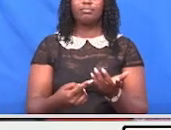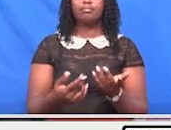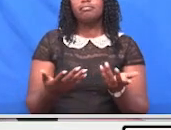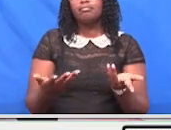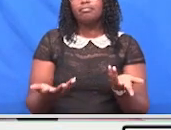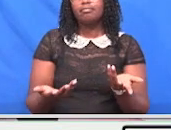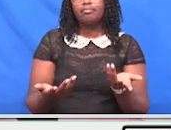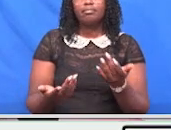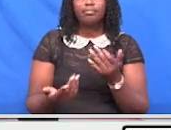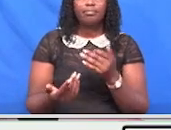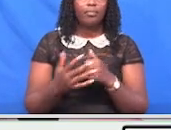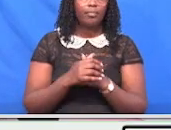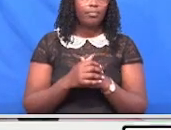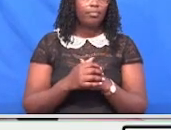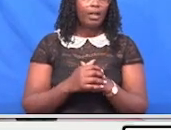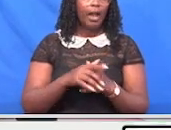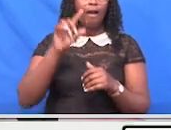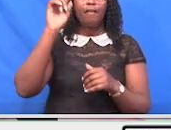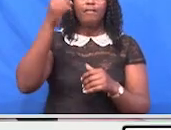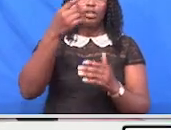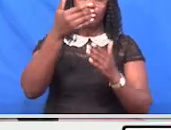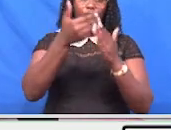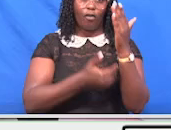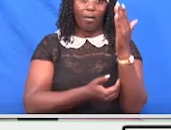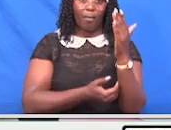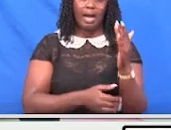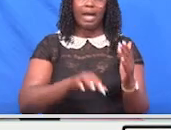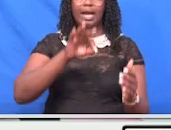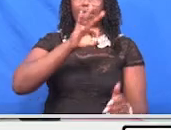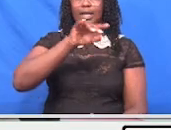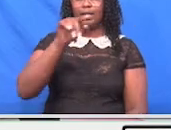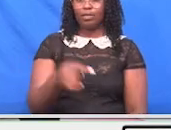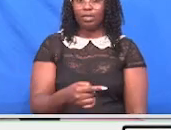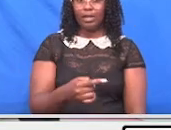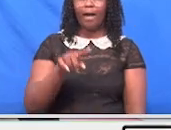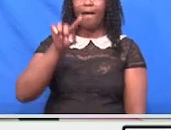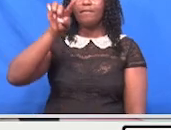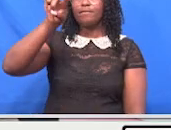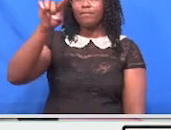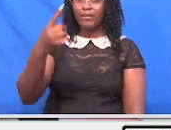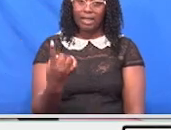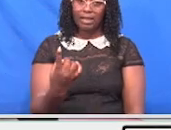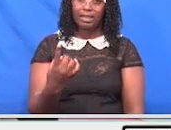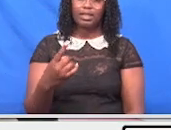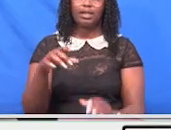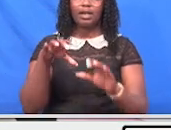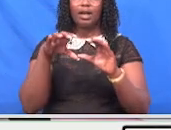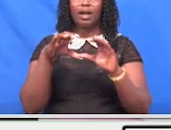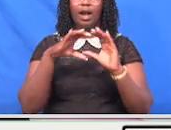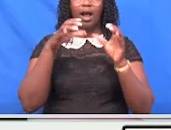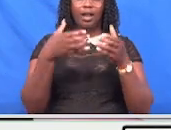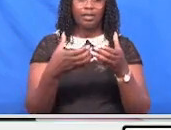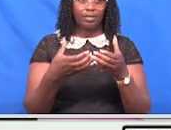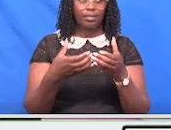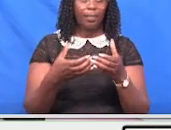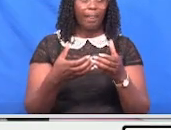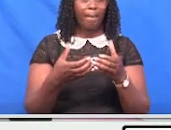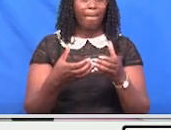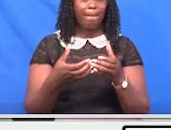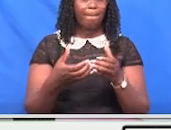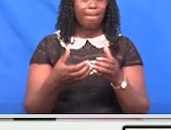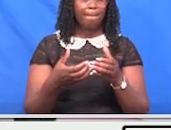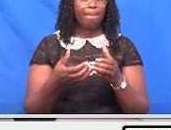The search form is 3,000. 3,000? 3,000 okay. For the first class. For the first class? Yes. So the subsequent class would be less. So